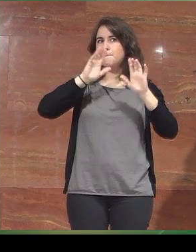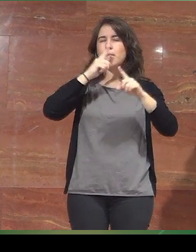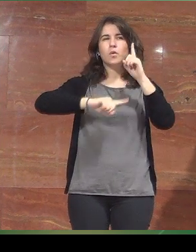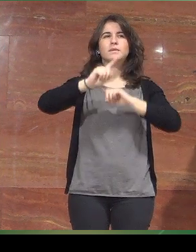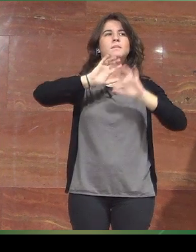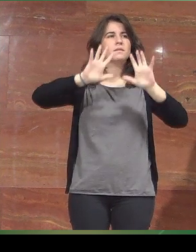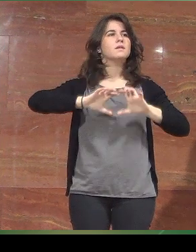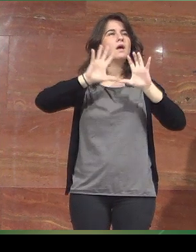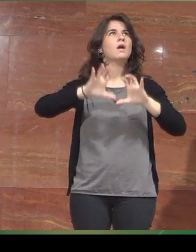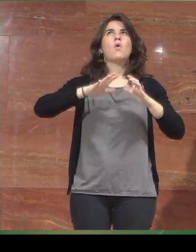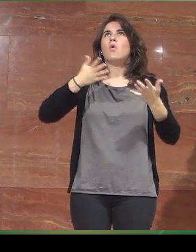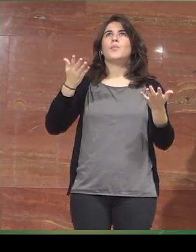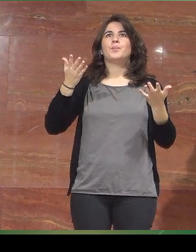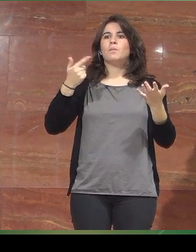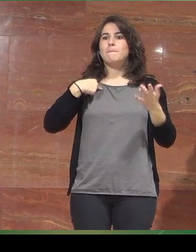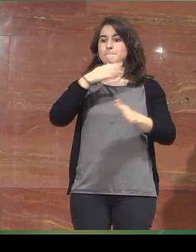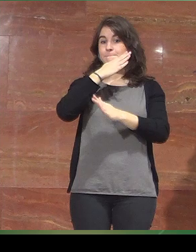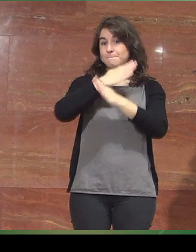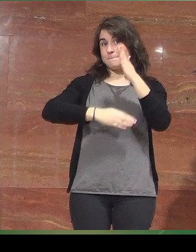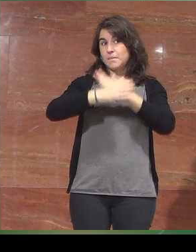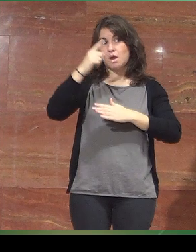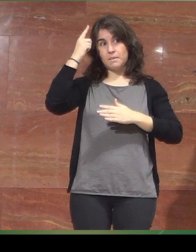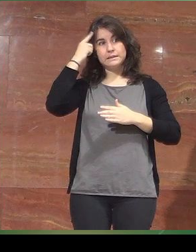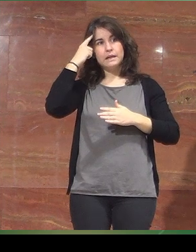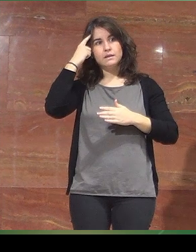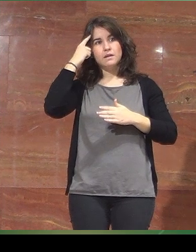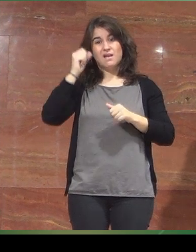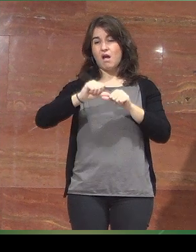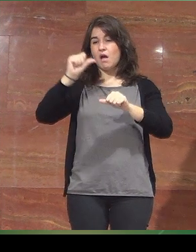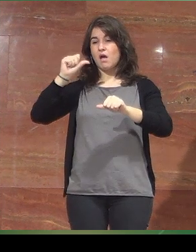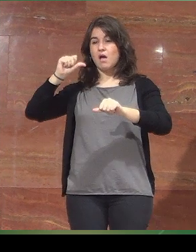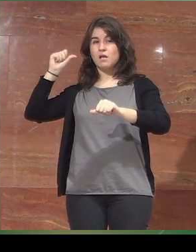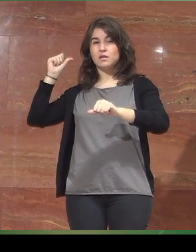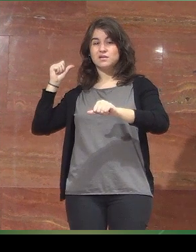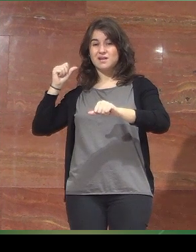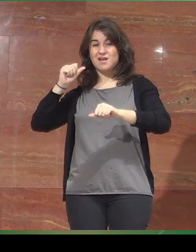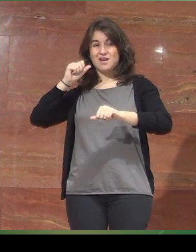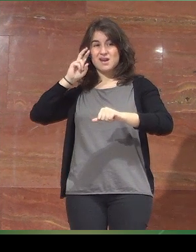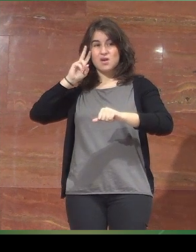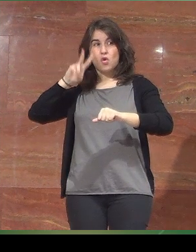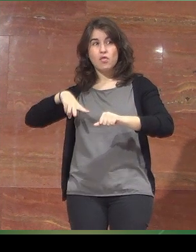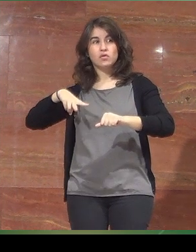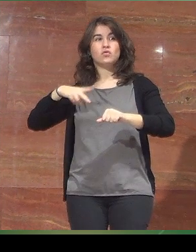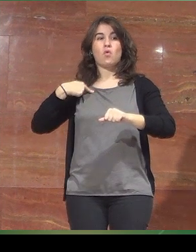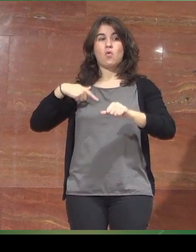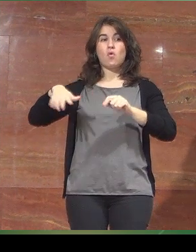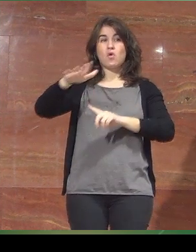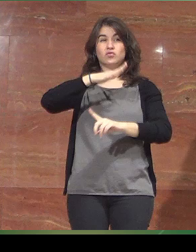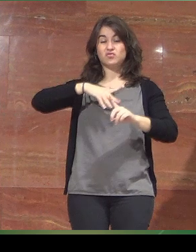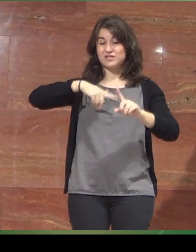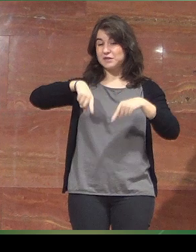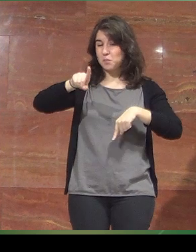traditionally, their needs have simply not been recognized in the transport environment. And perhaps the biggest factor of